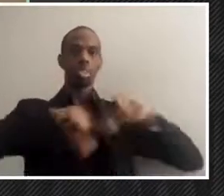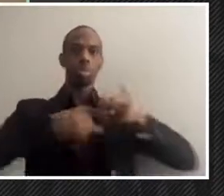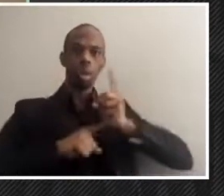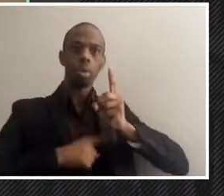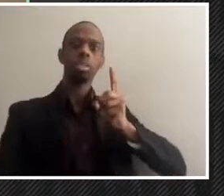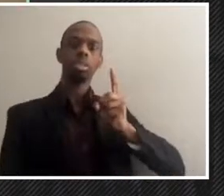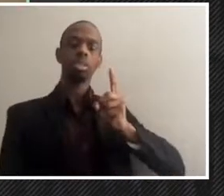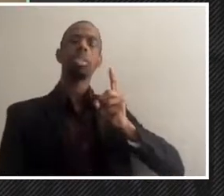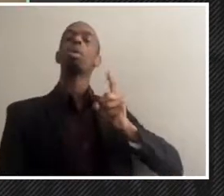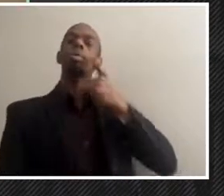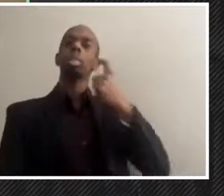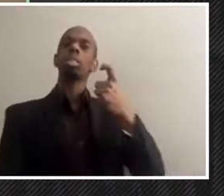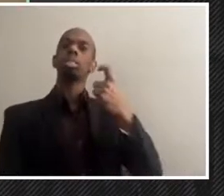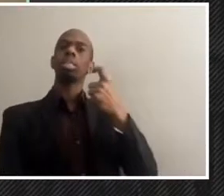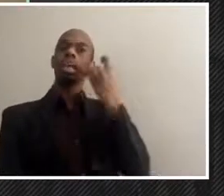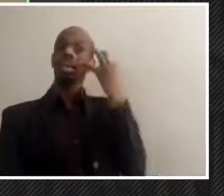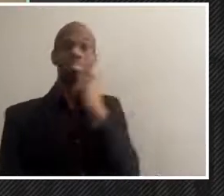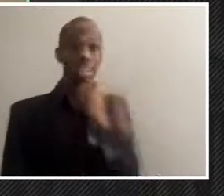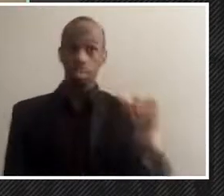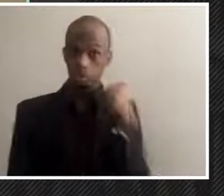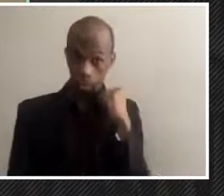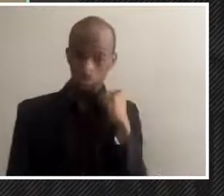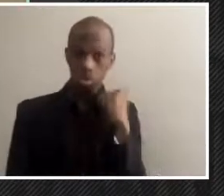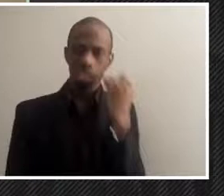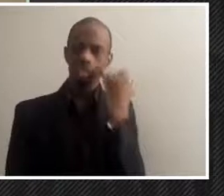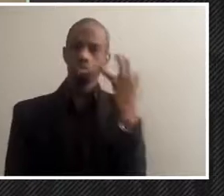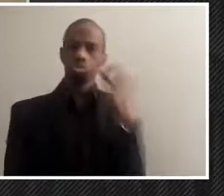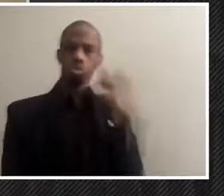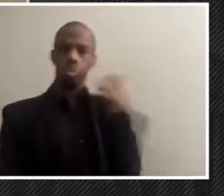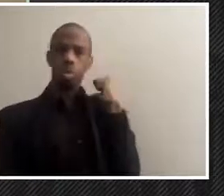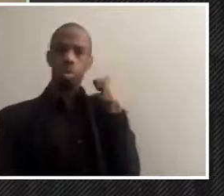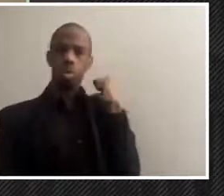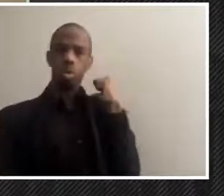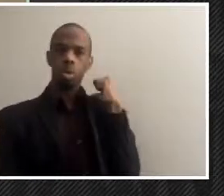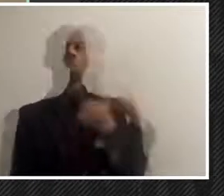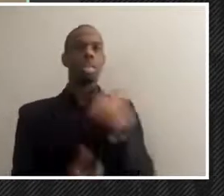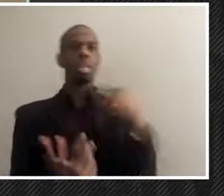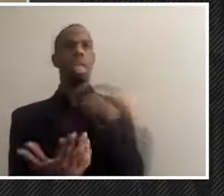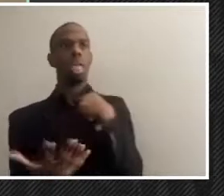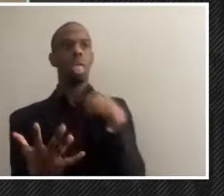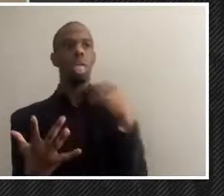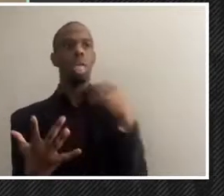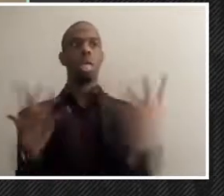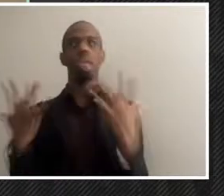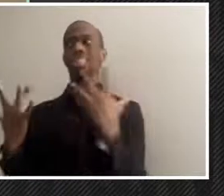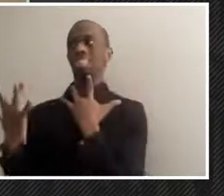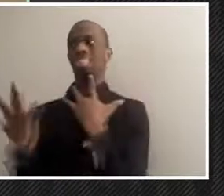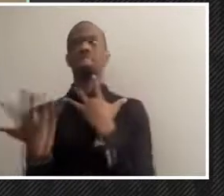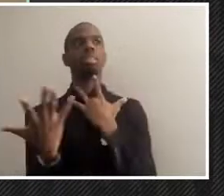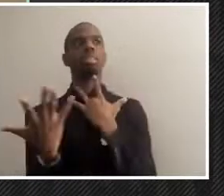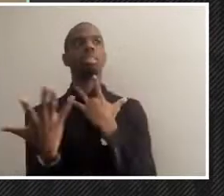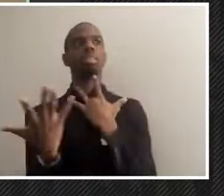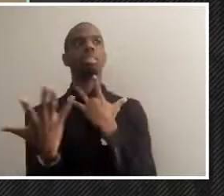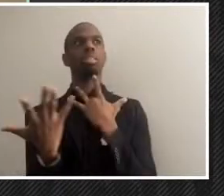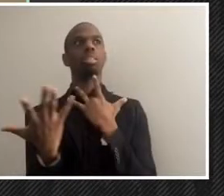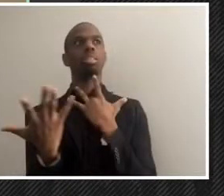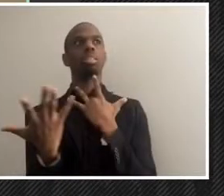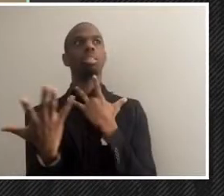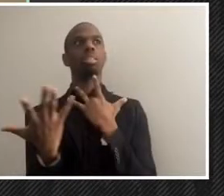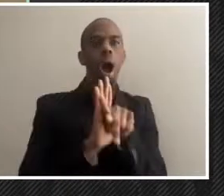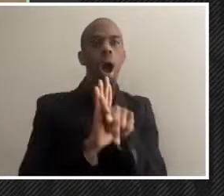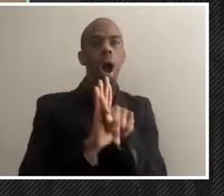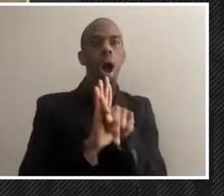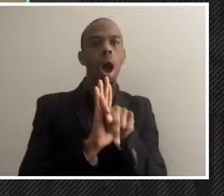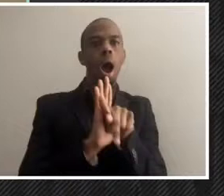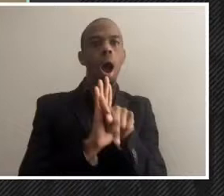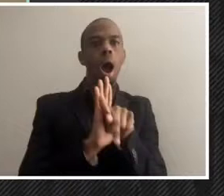honestly centric policies, because you said we can't even get to reparations, long overdue policies like gun control, which a majority of Americans